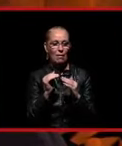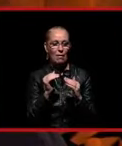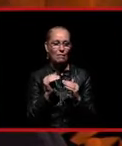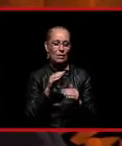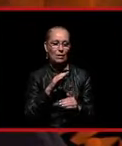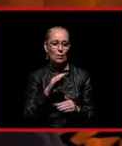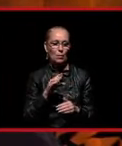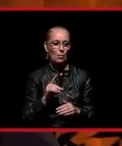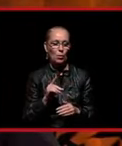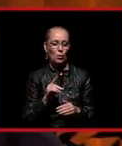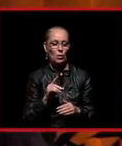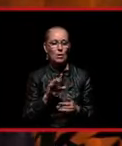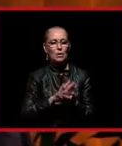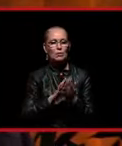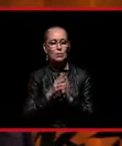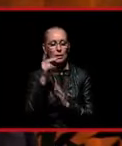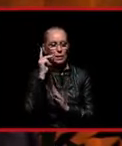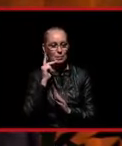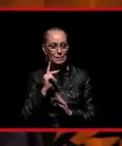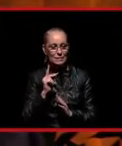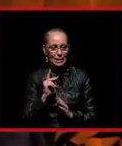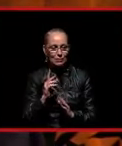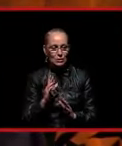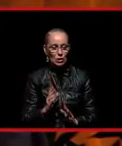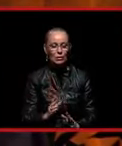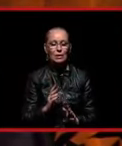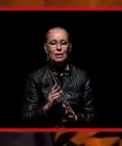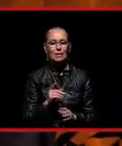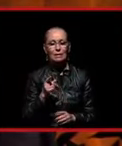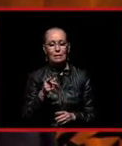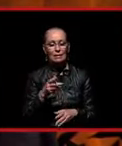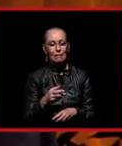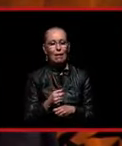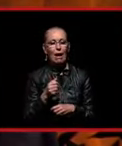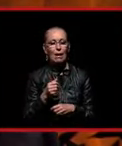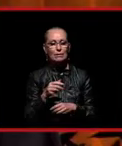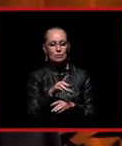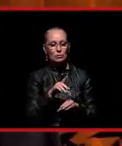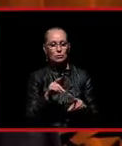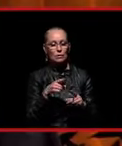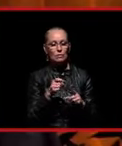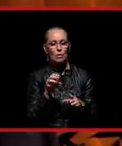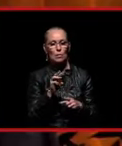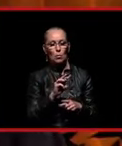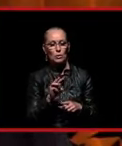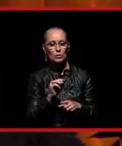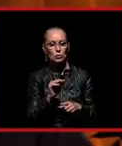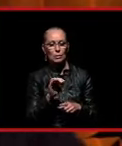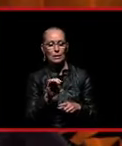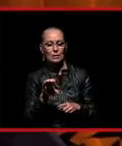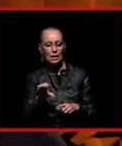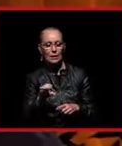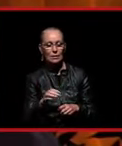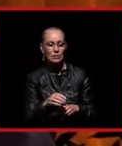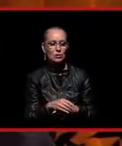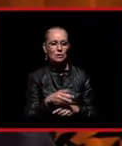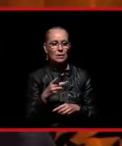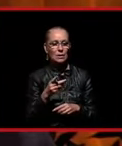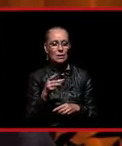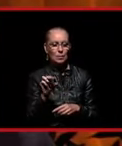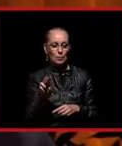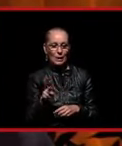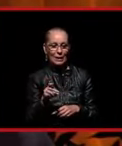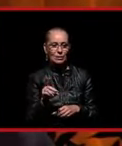secretary. Attorney Poindexter earned a bachelor's degree at Western New England College, a Juris Doctor degree from Georgetown